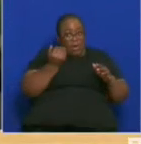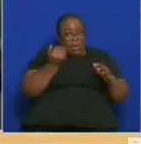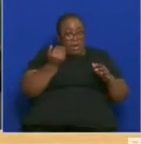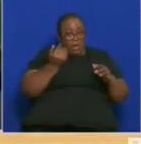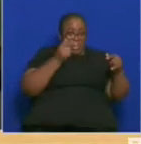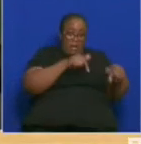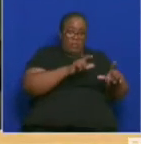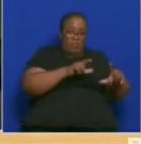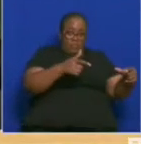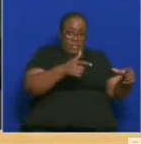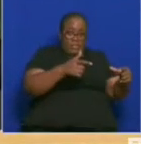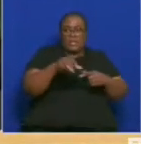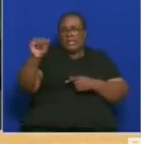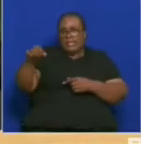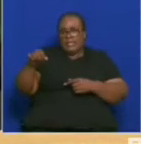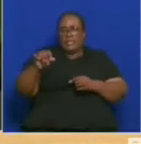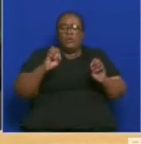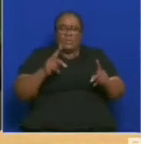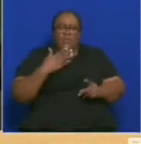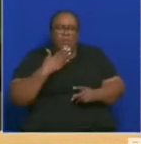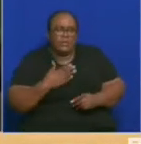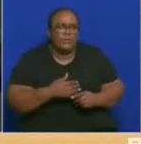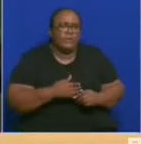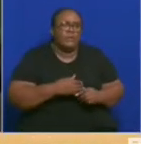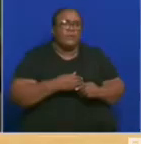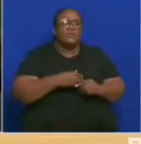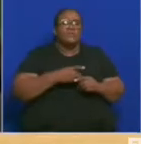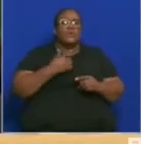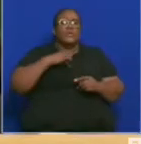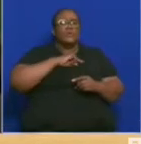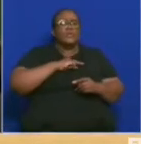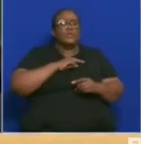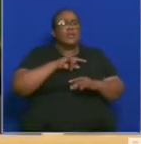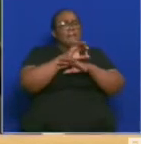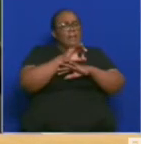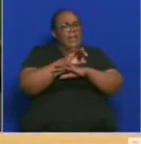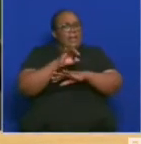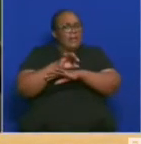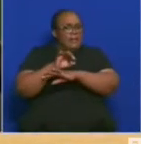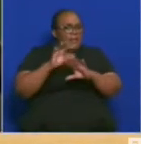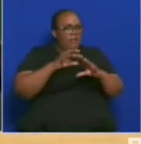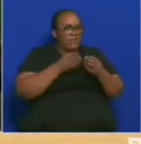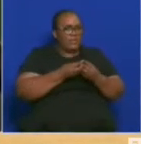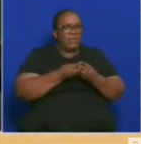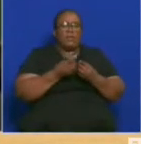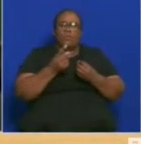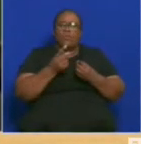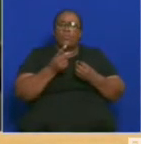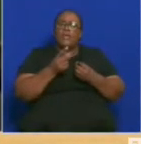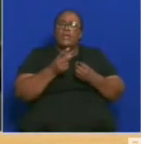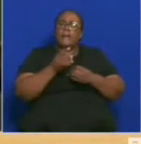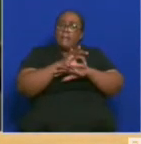you. Uma sihlela, Commissioner, ukubiza labantu, it was then on a list. If you can